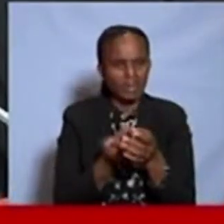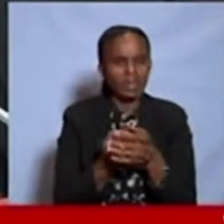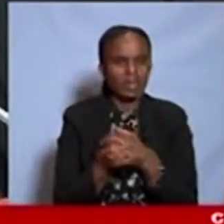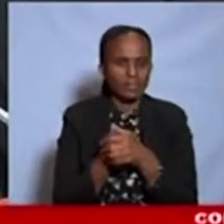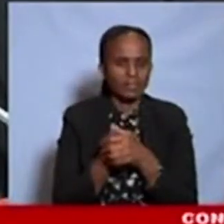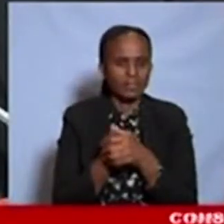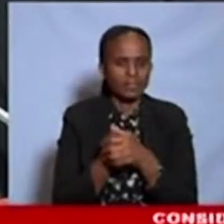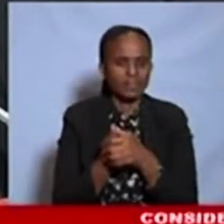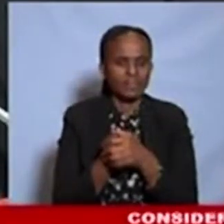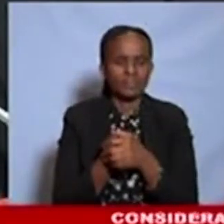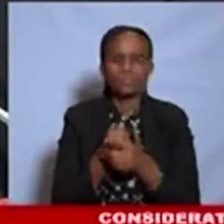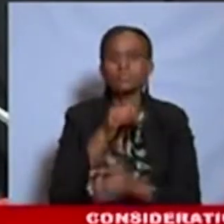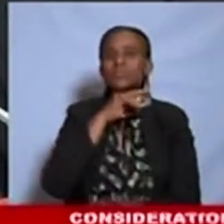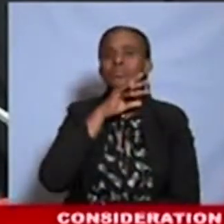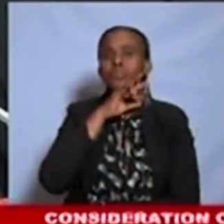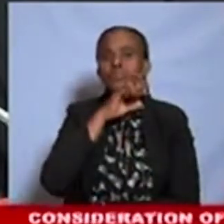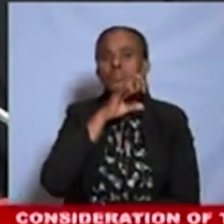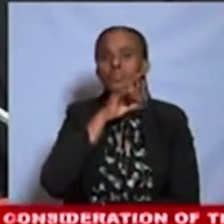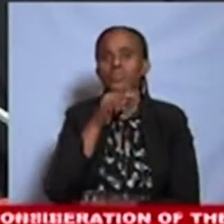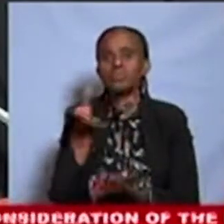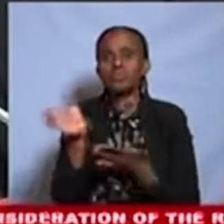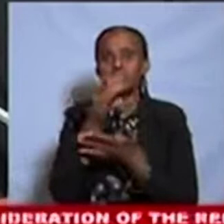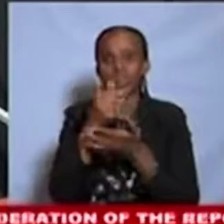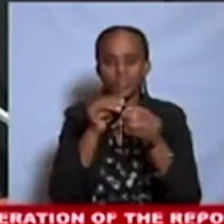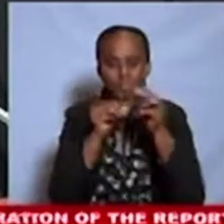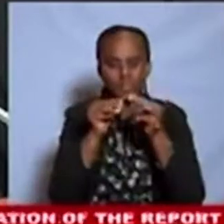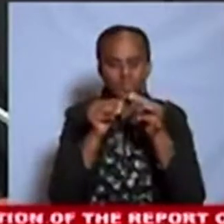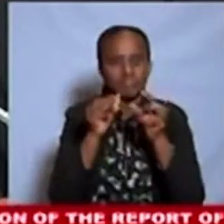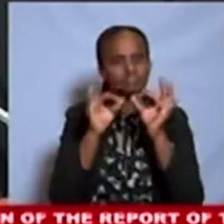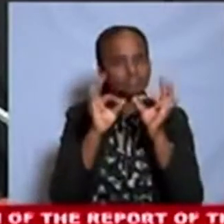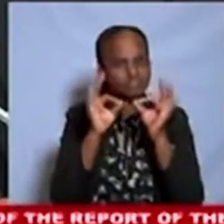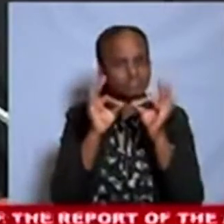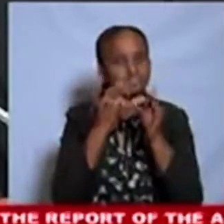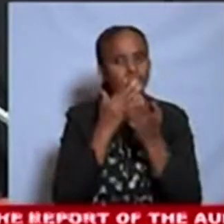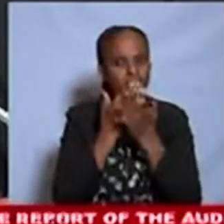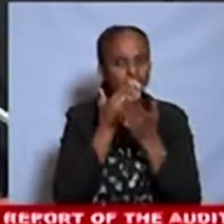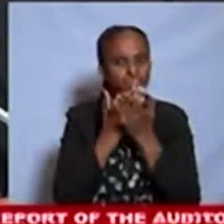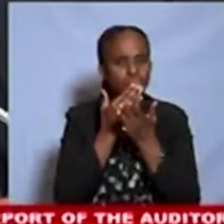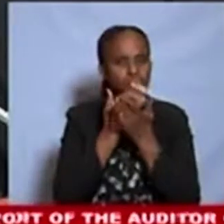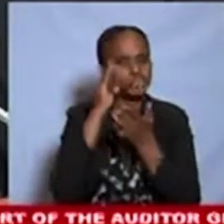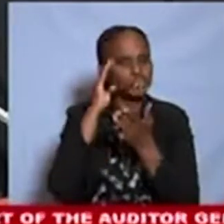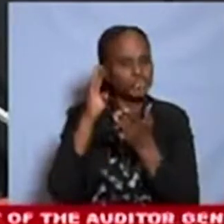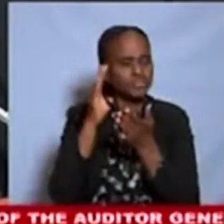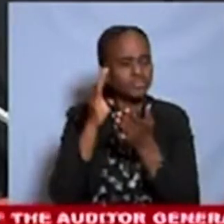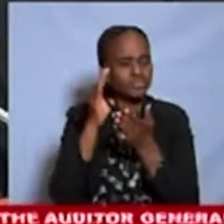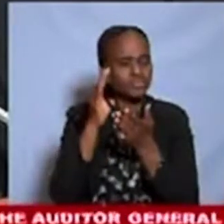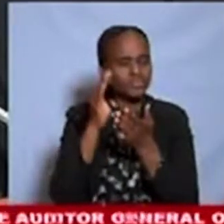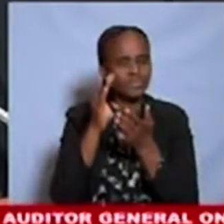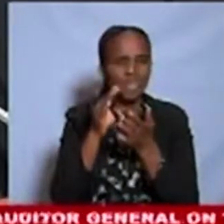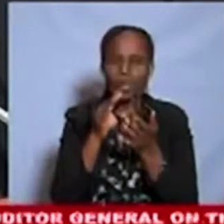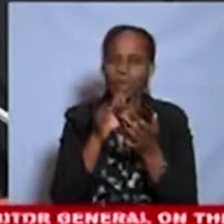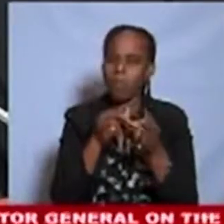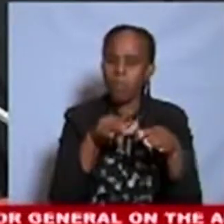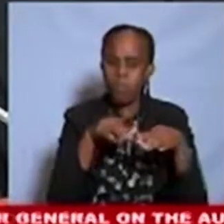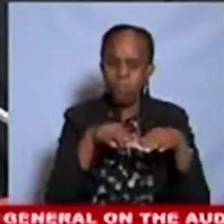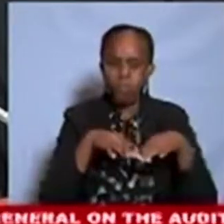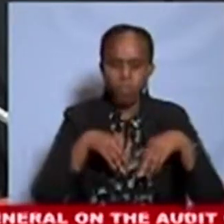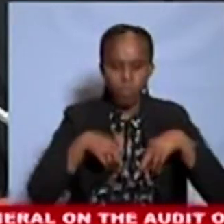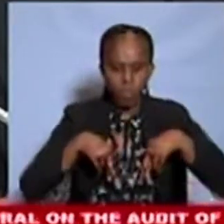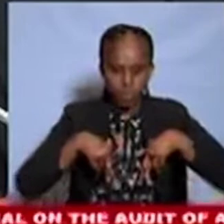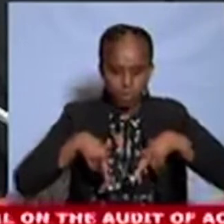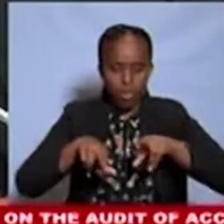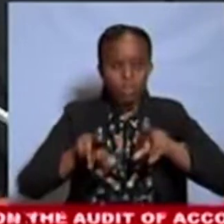we do solid waste management, in fact, effectively, sir. Pothole patching, we do it, although there are no